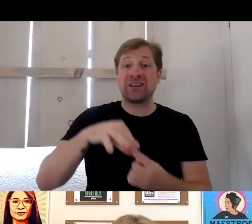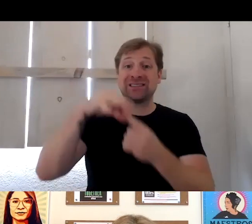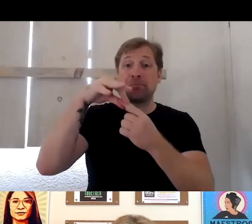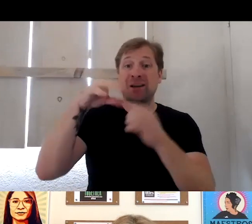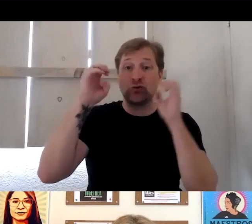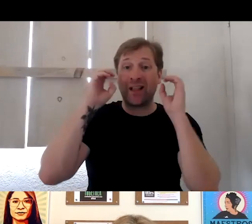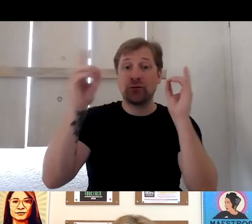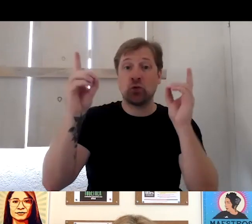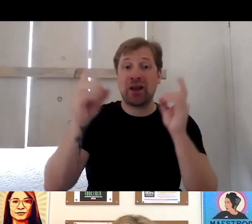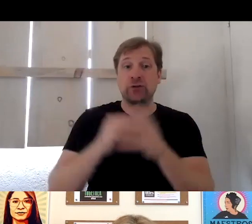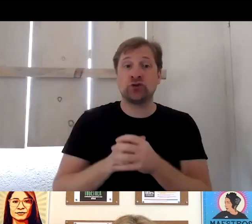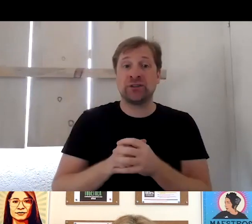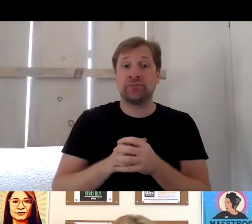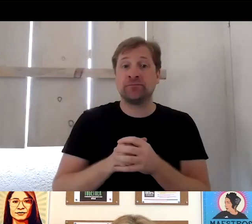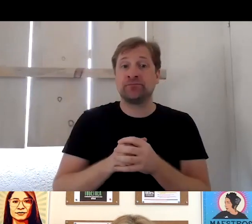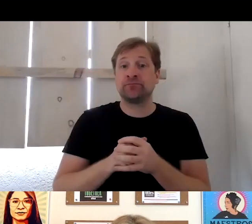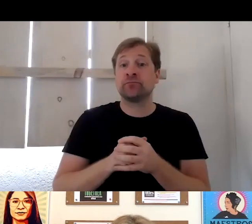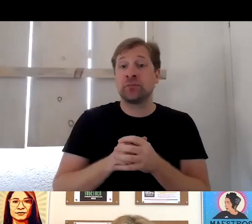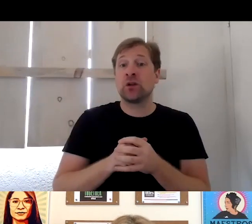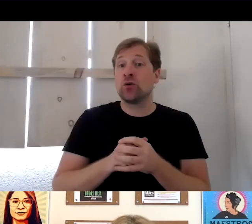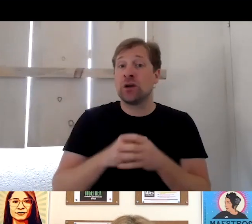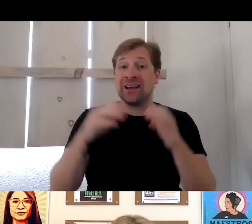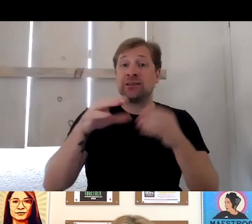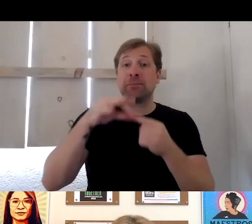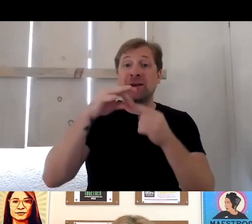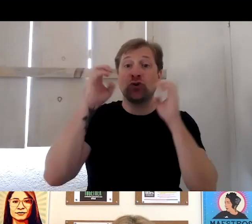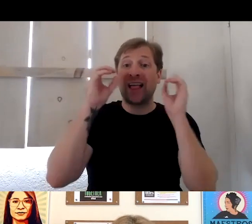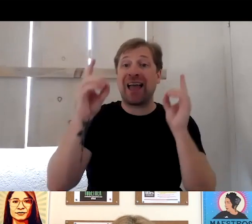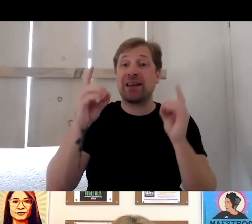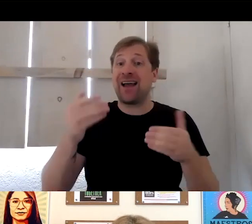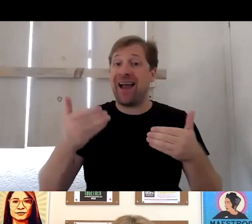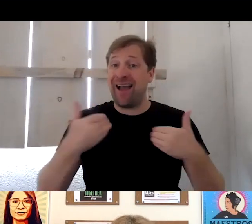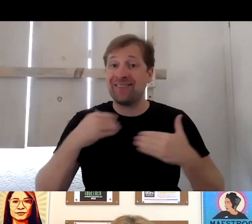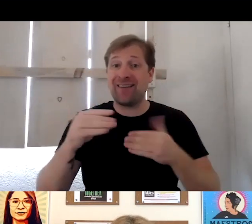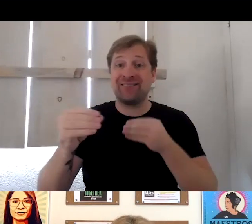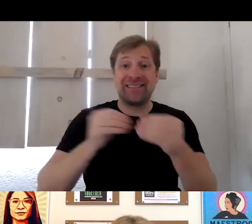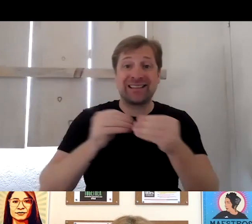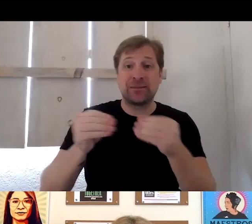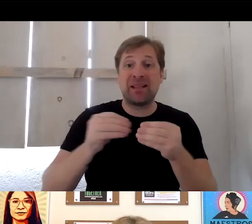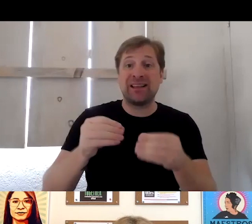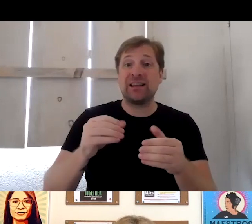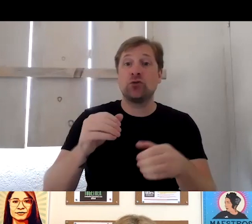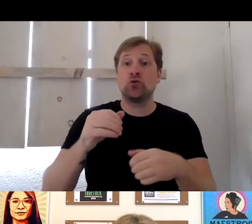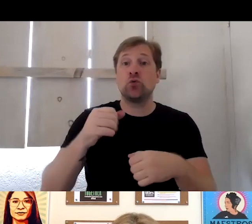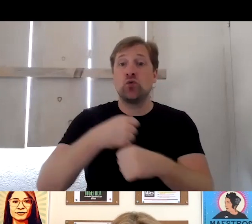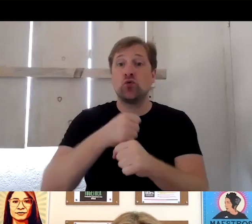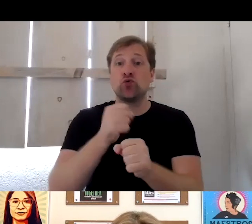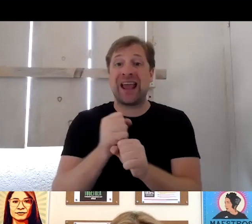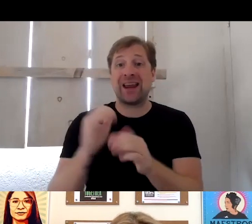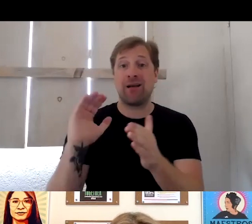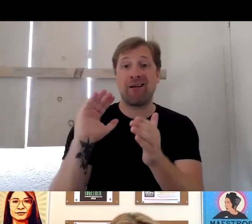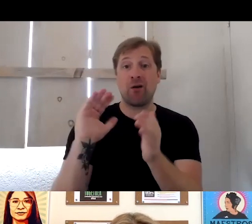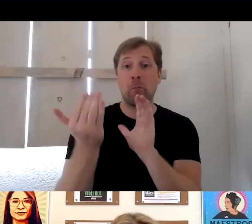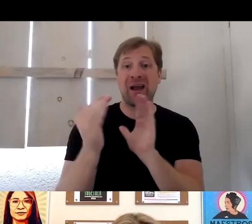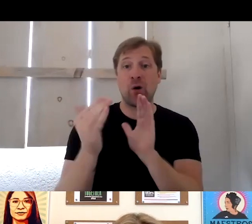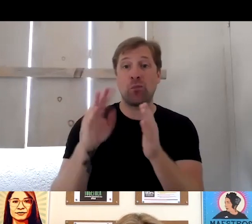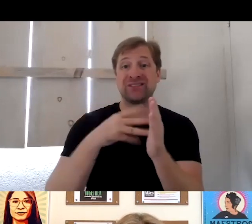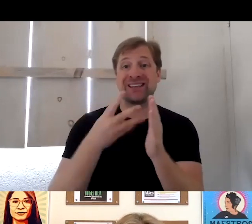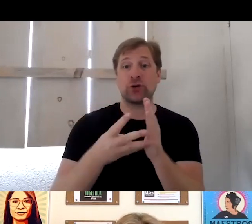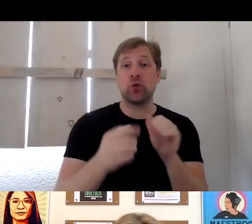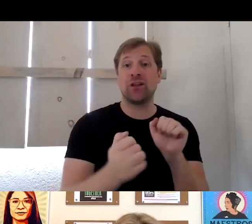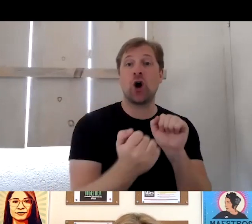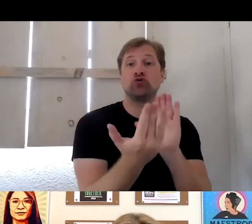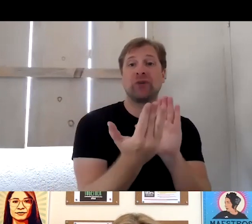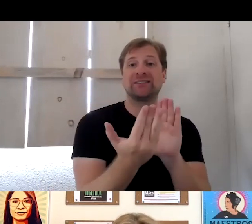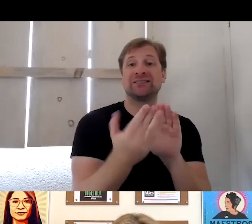education educators will have the flexibility to create comparable schedules that will address student